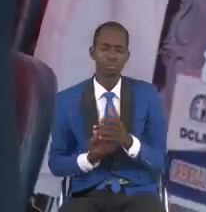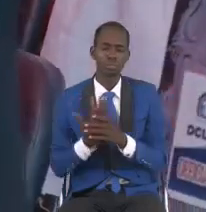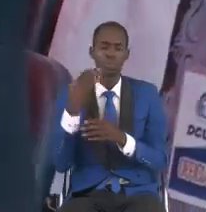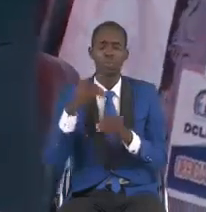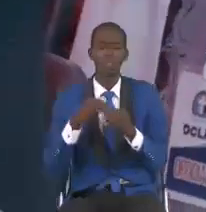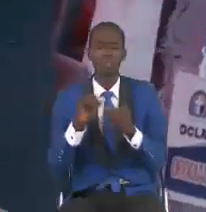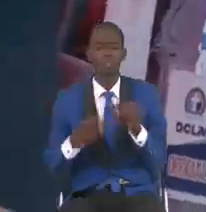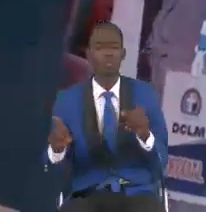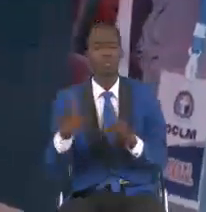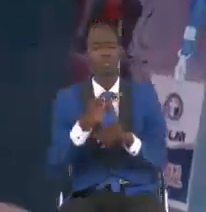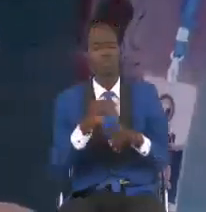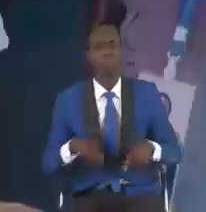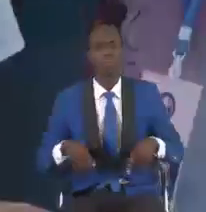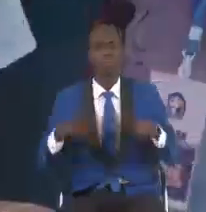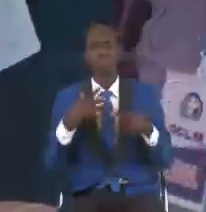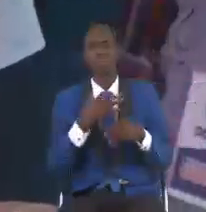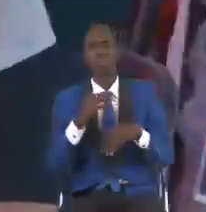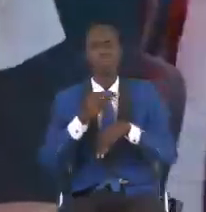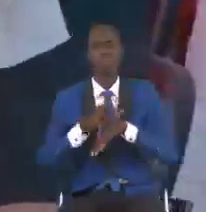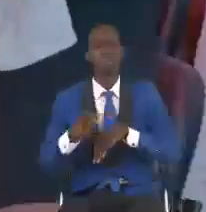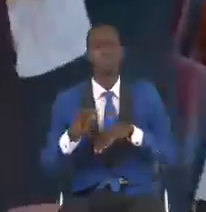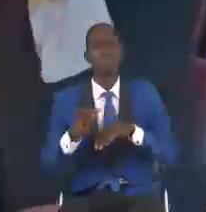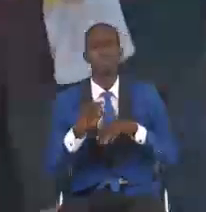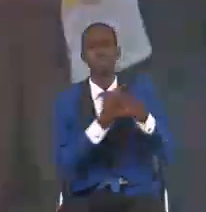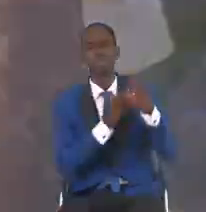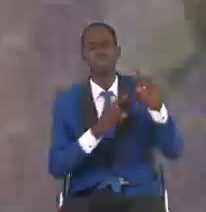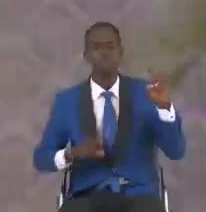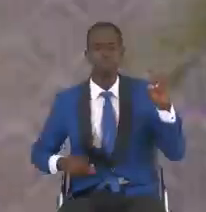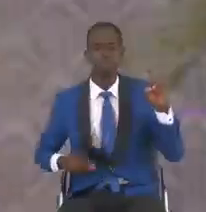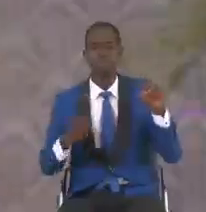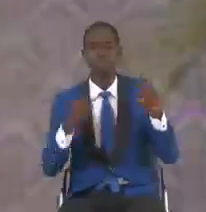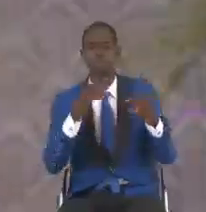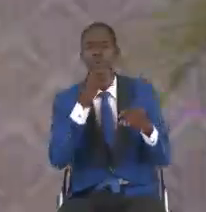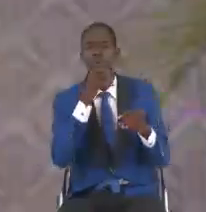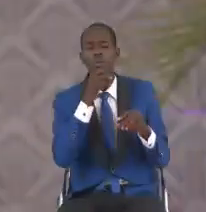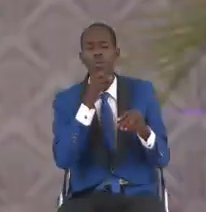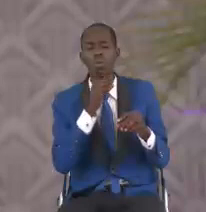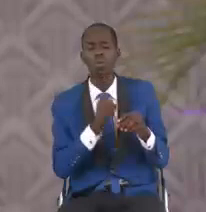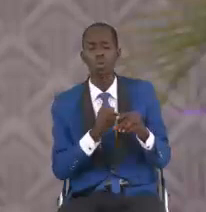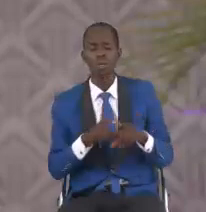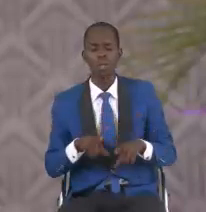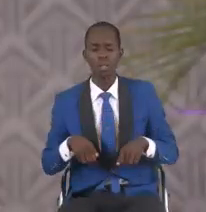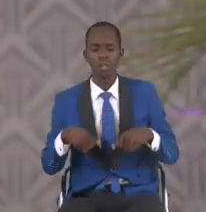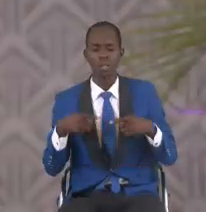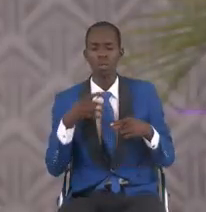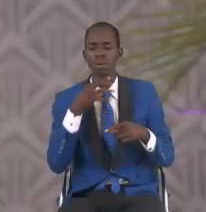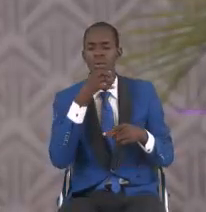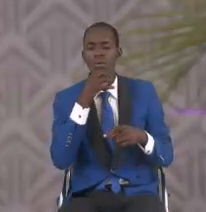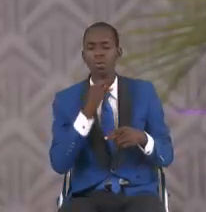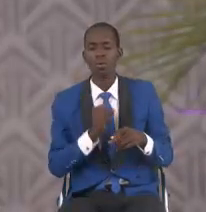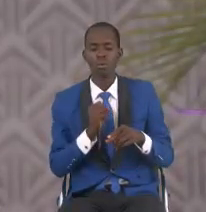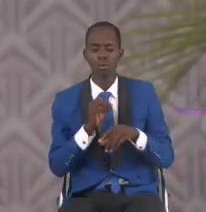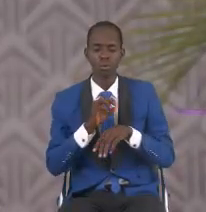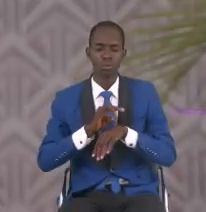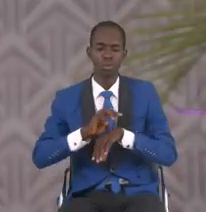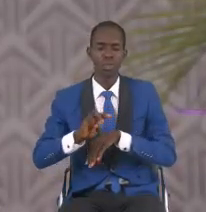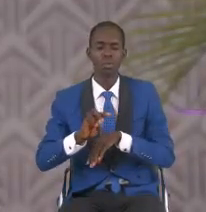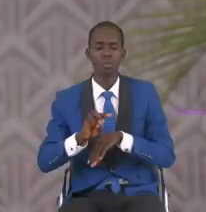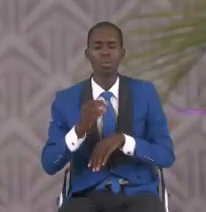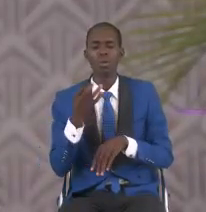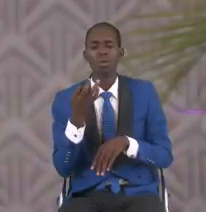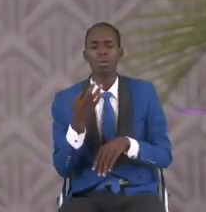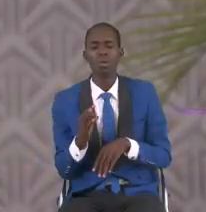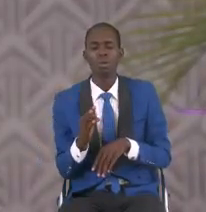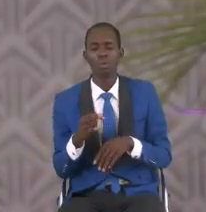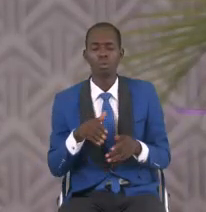ministries. Lord, the old life, the old ministry of